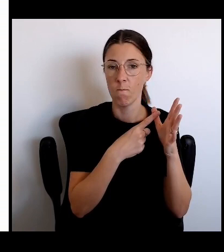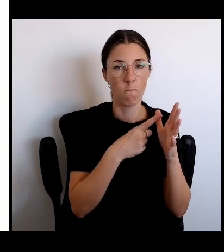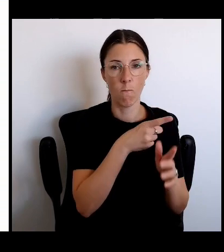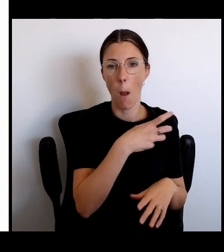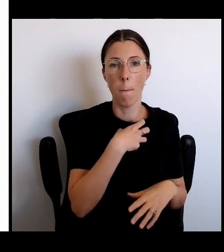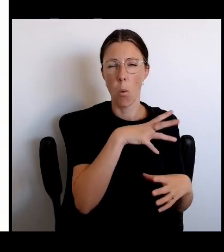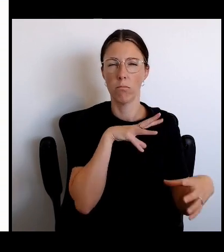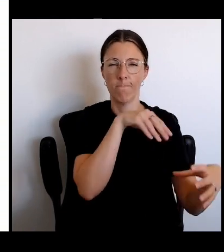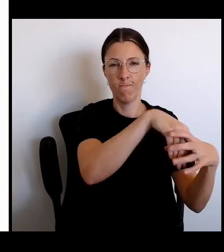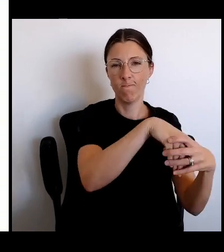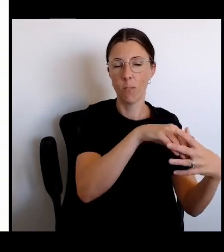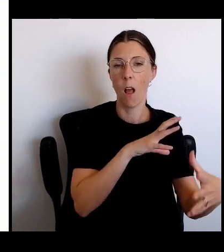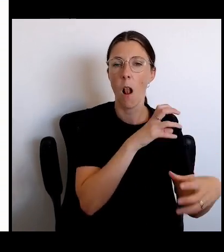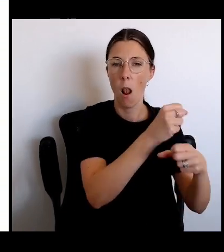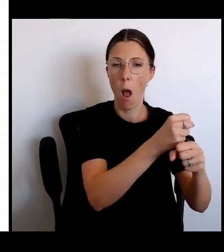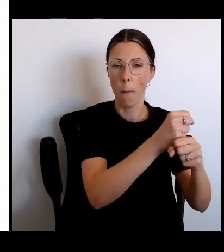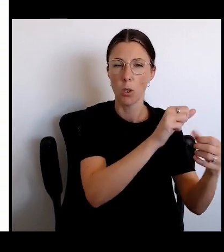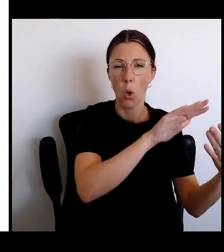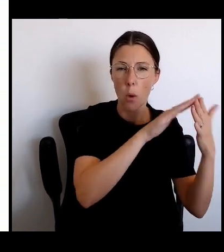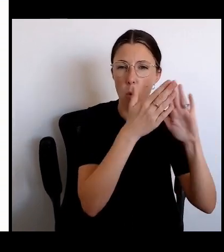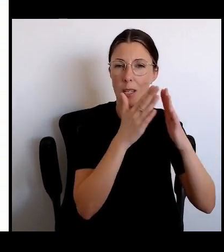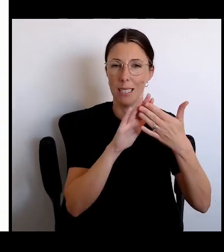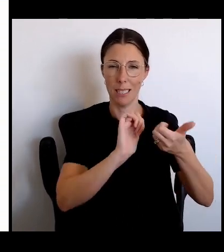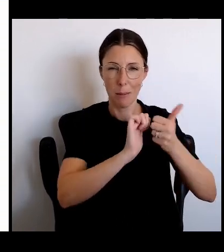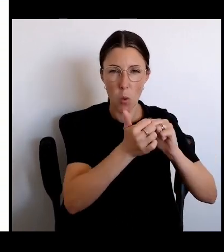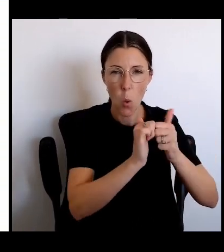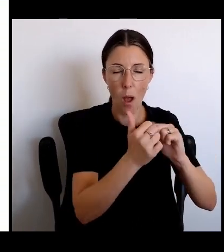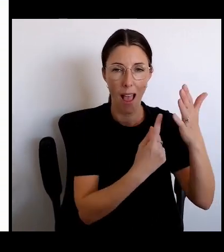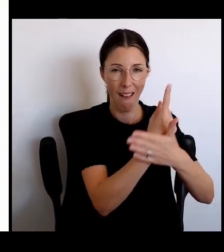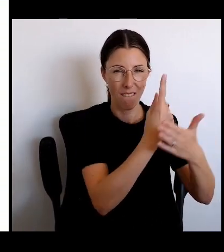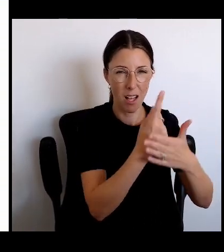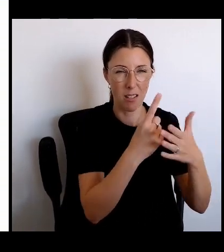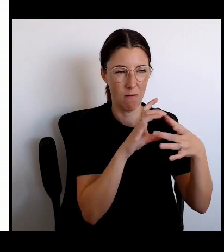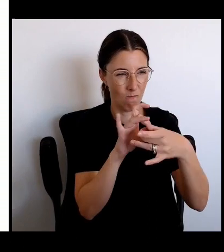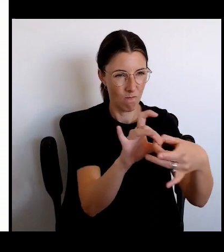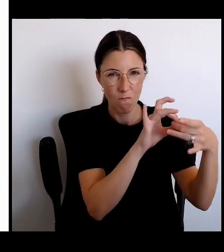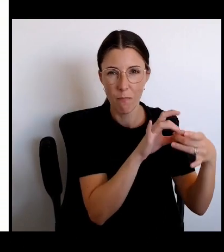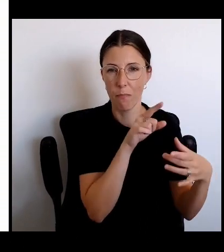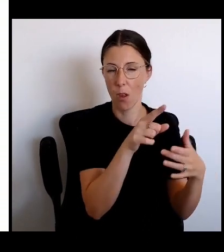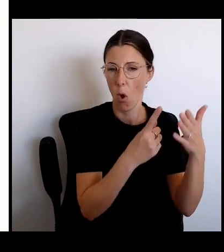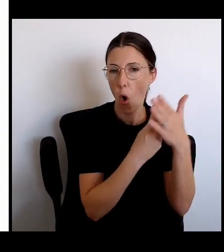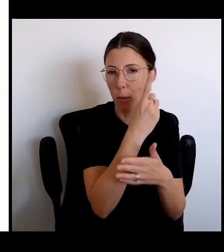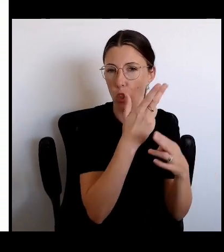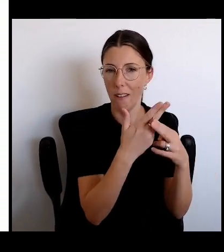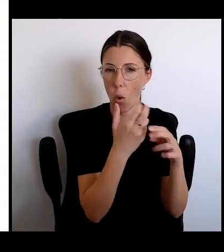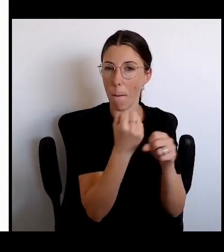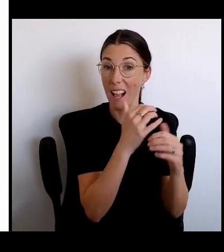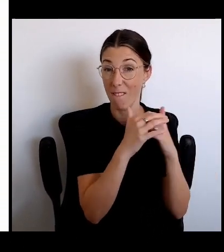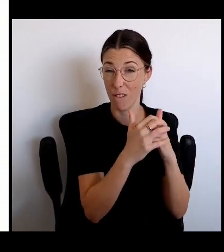club, community and sports type events and opportunities for friendship making.